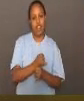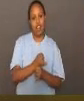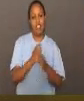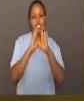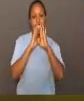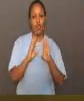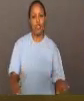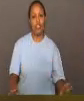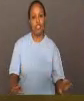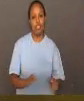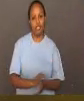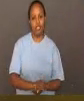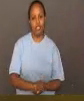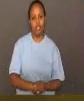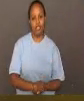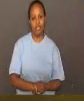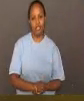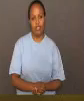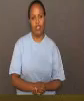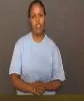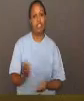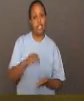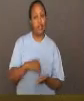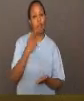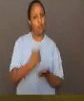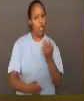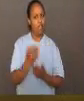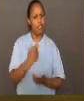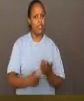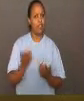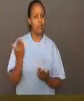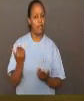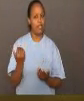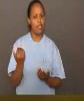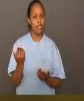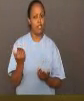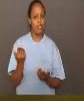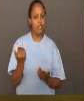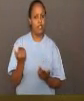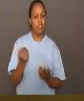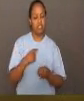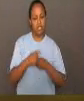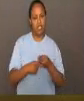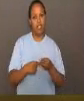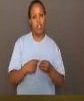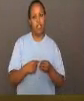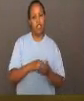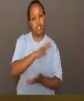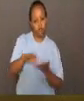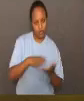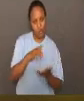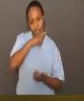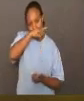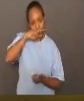security. We will also discuss the front against terrorism,